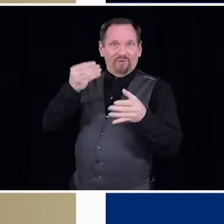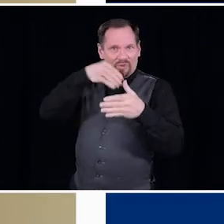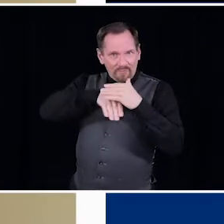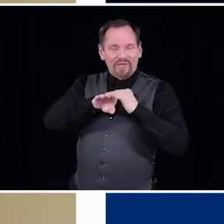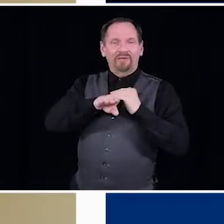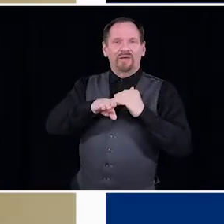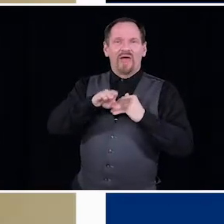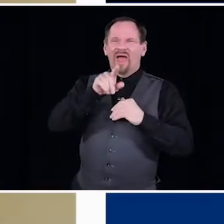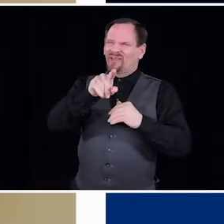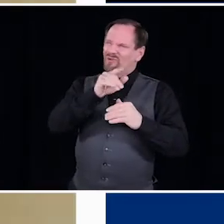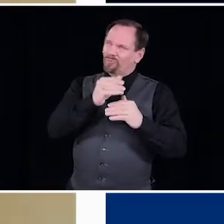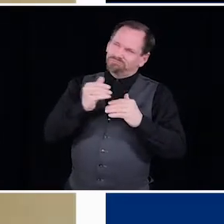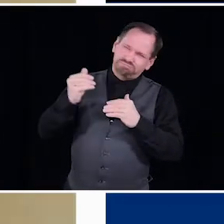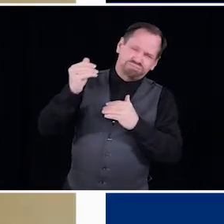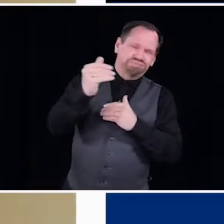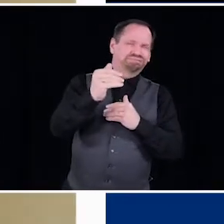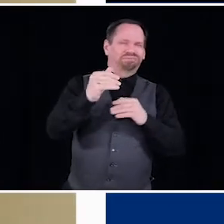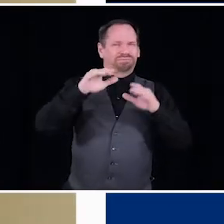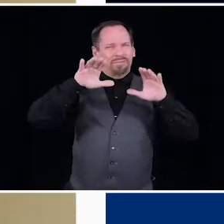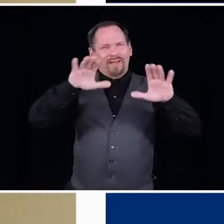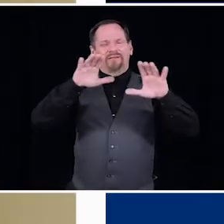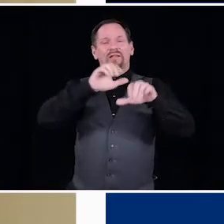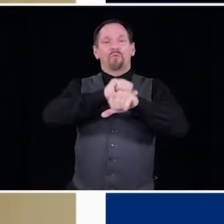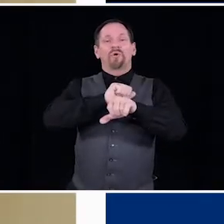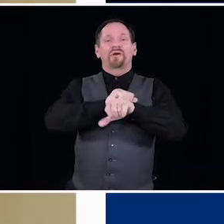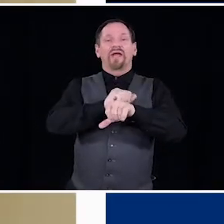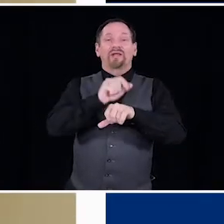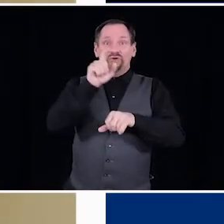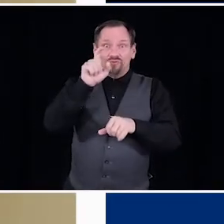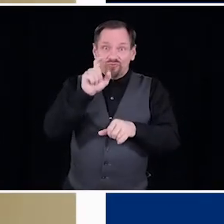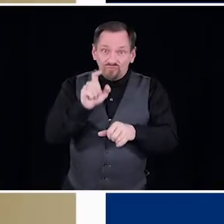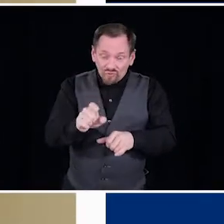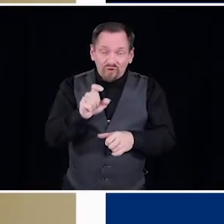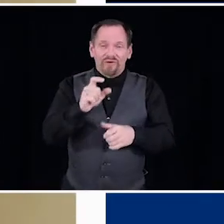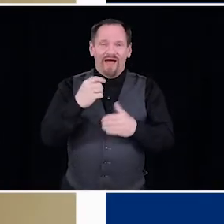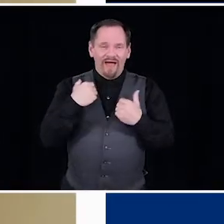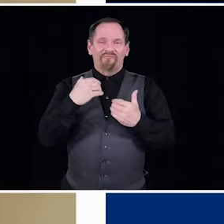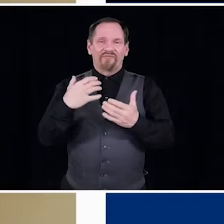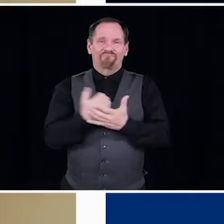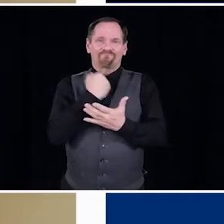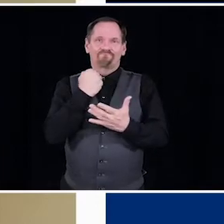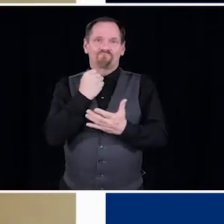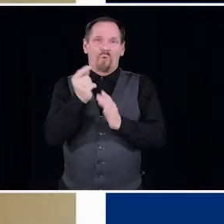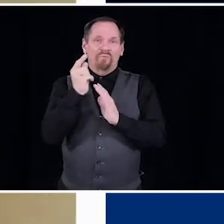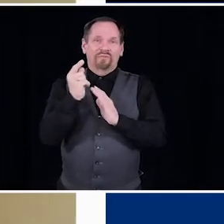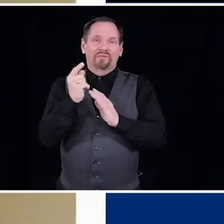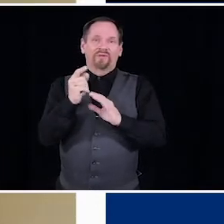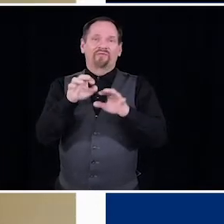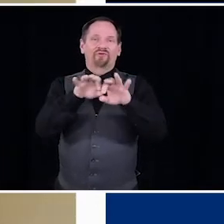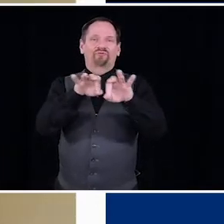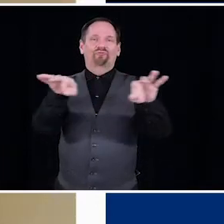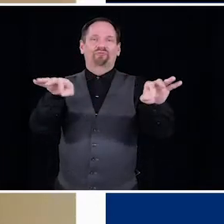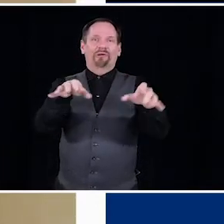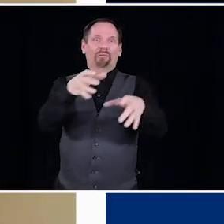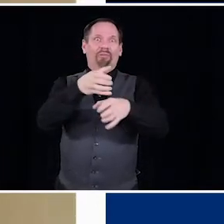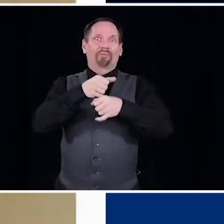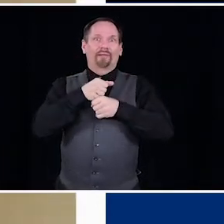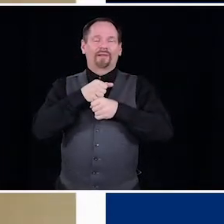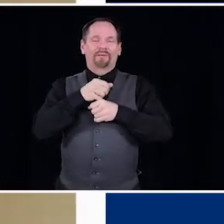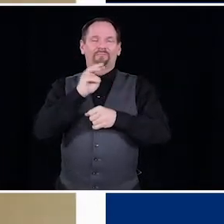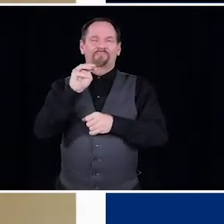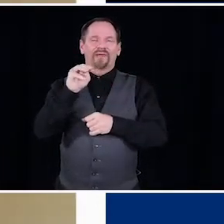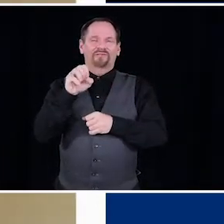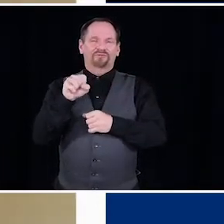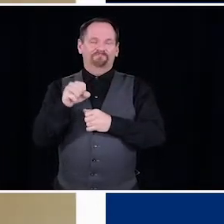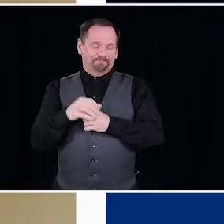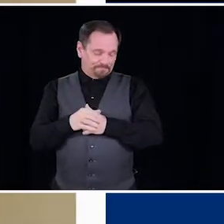your studies, and you deserve to have this moment as you receive your master's degree. You will no doubt go forward to make this